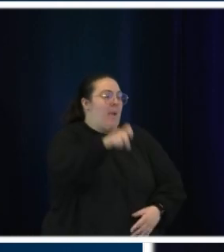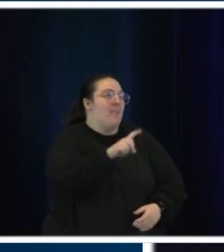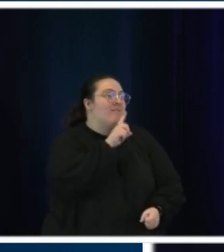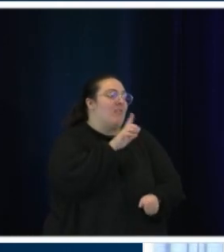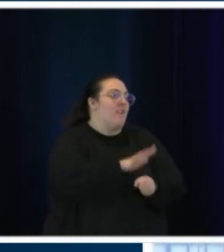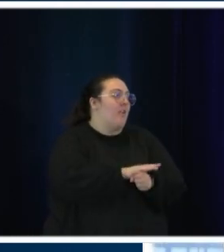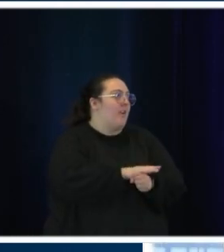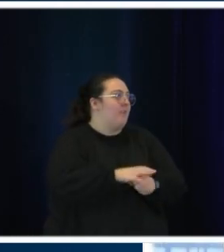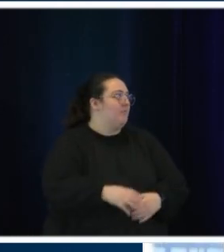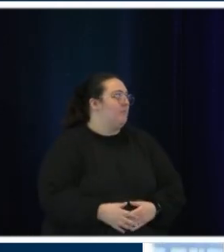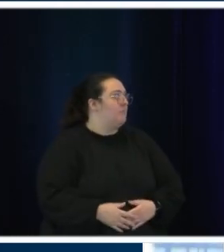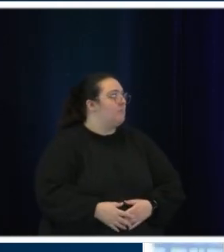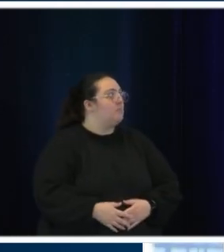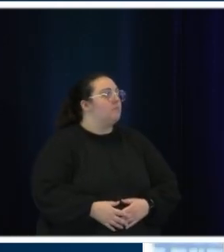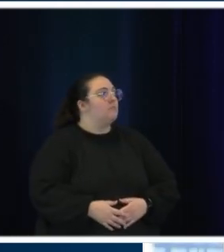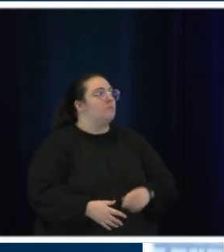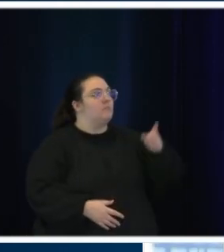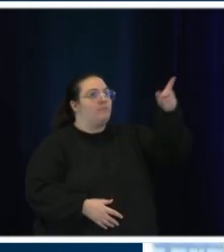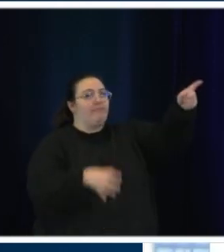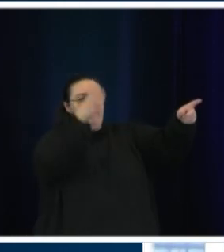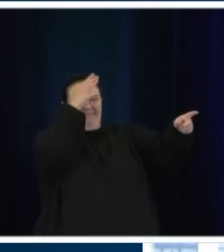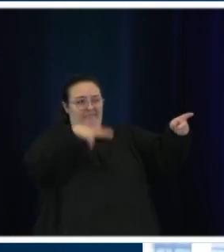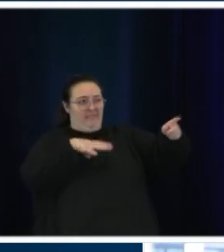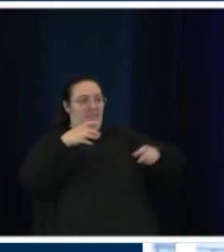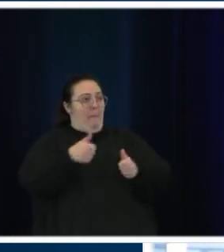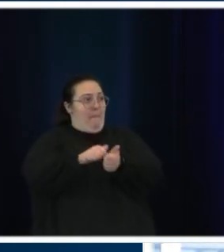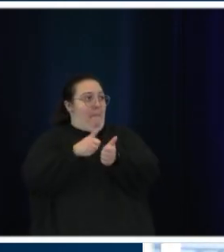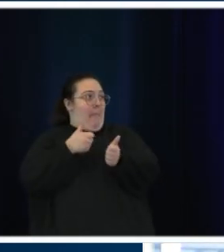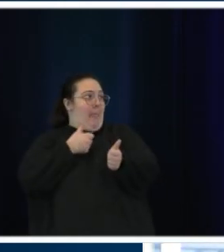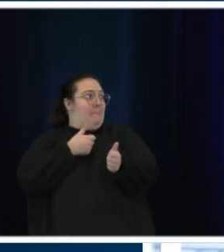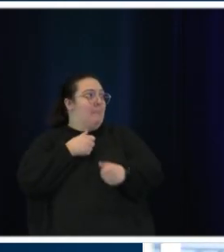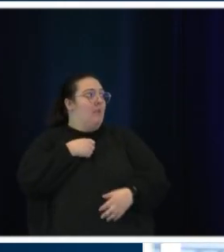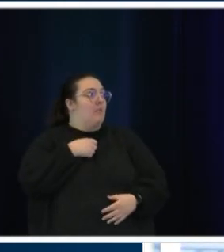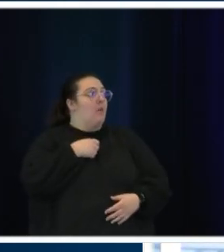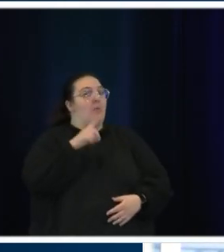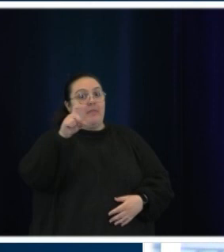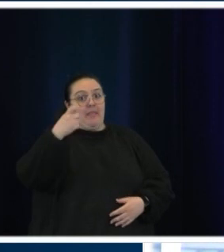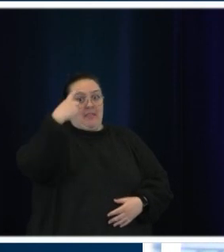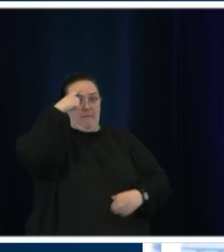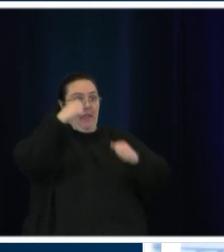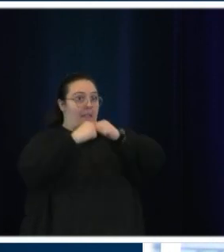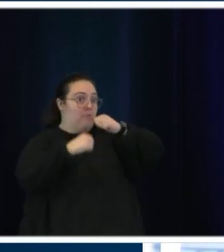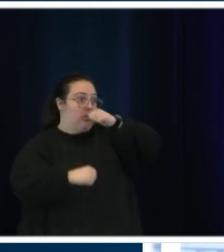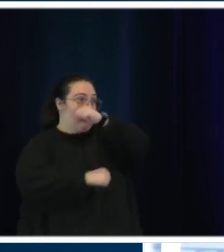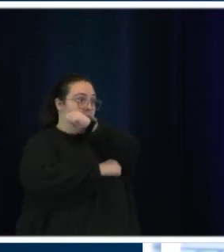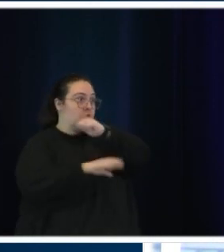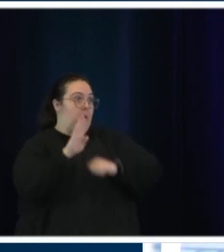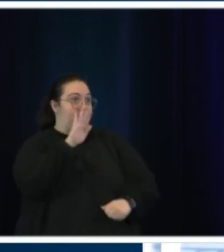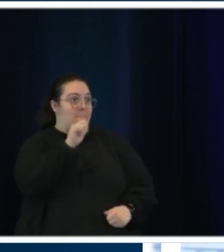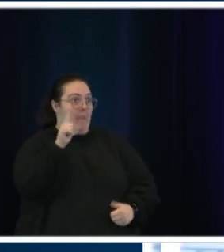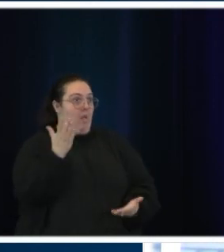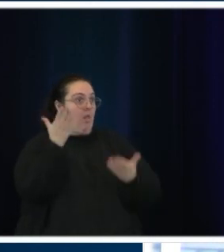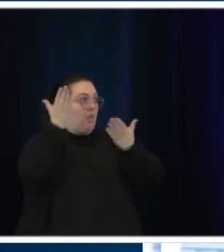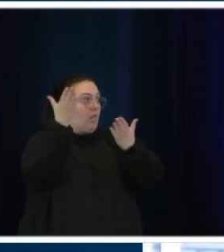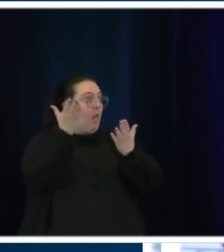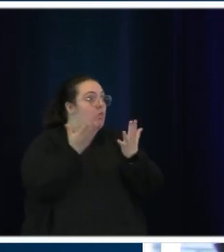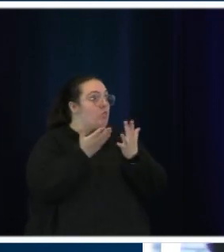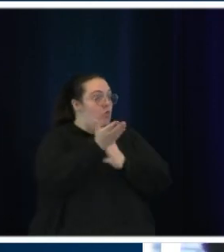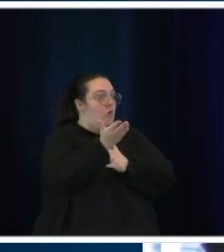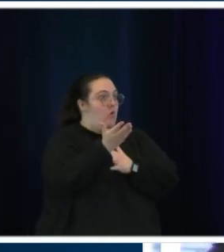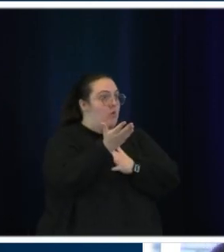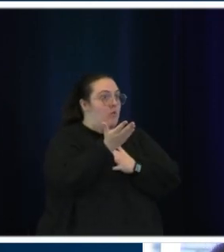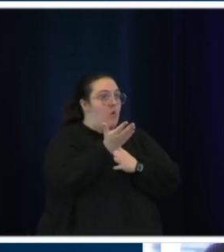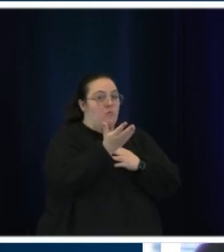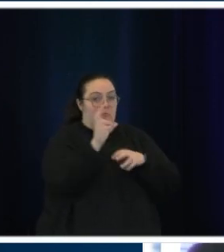Yes. I guess the federal government infrastructure bill that went through allocated